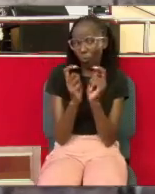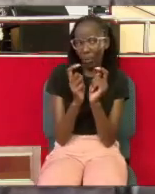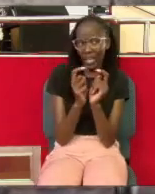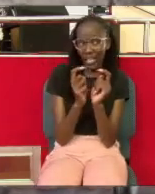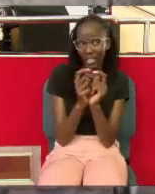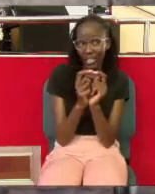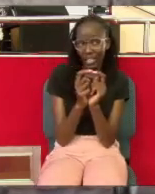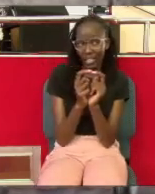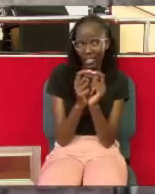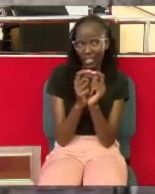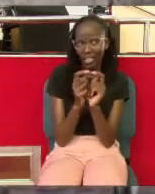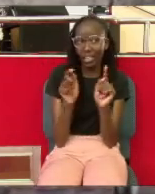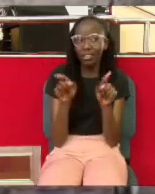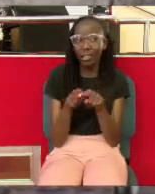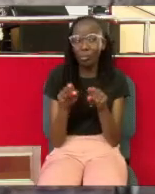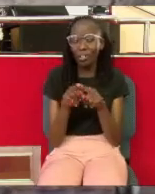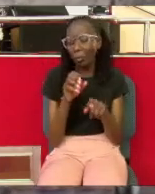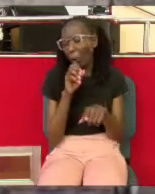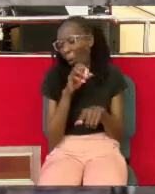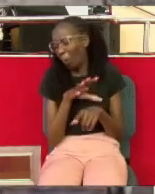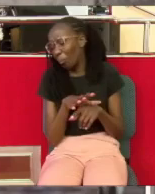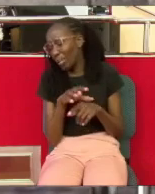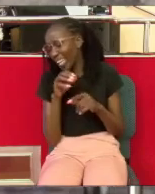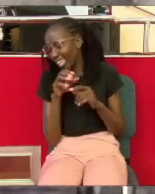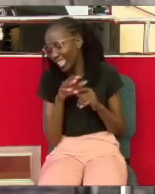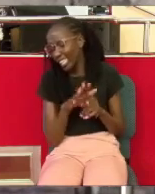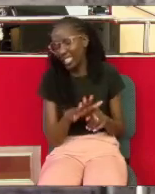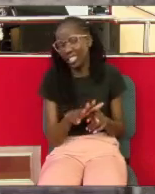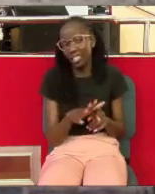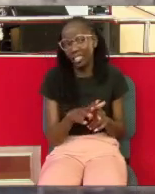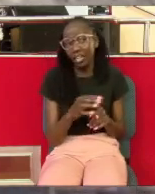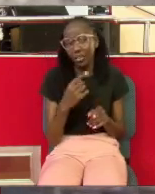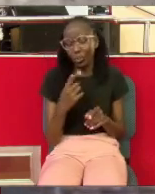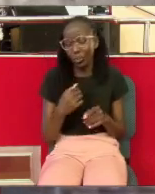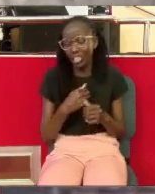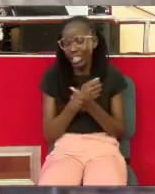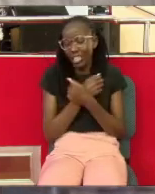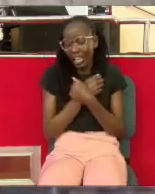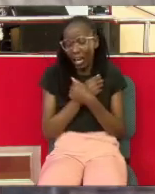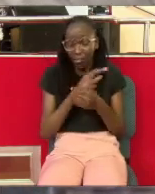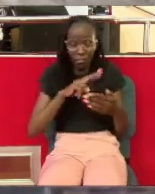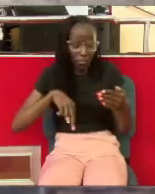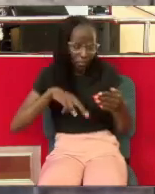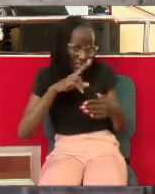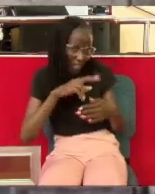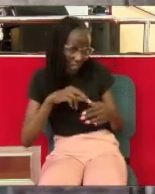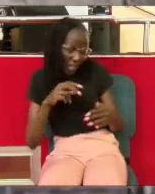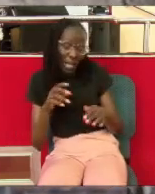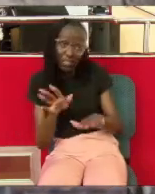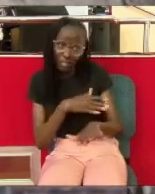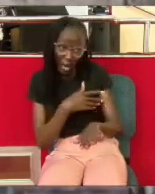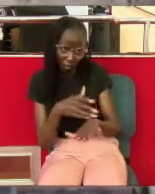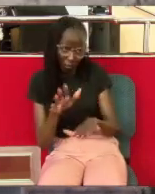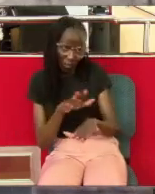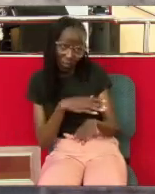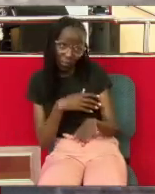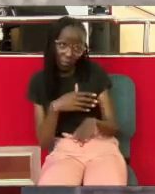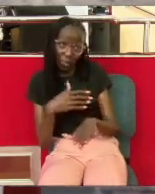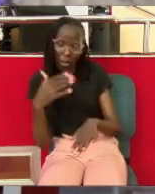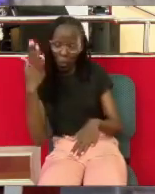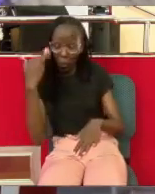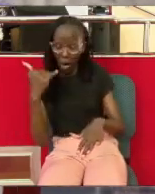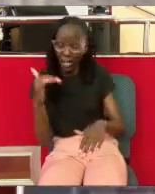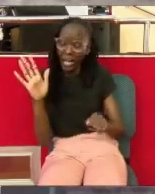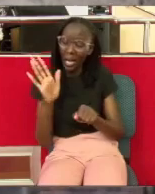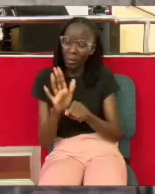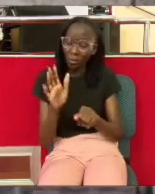malalamiko. Though we like reading that book, japo kwa tunapenda kusoma, but there are many stories of pain. Lakini panazo hadithi